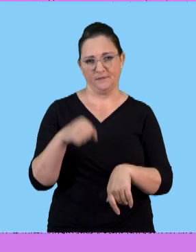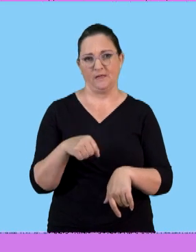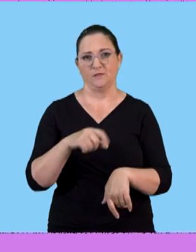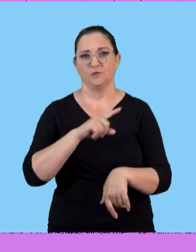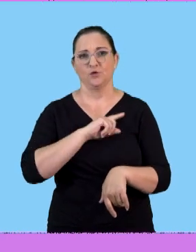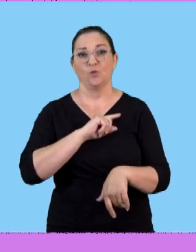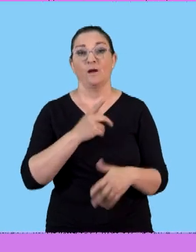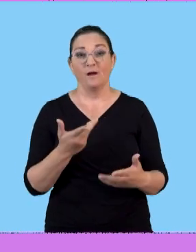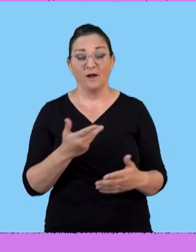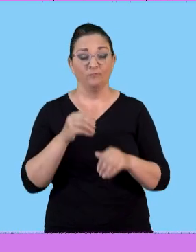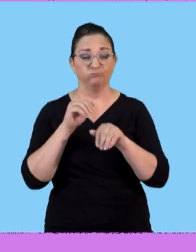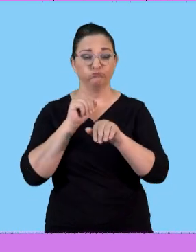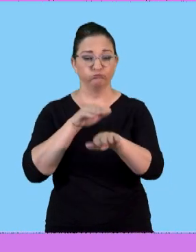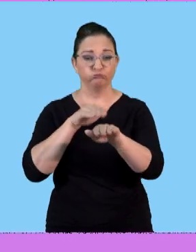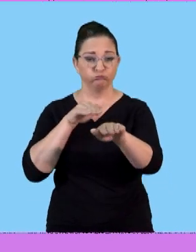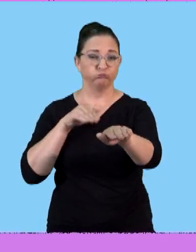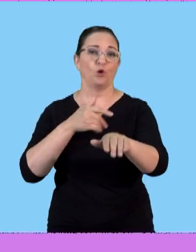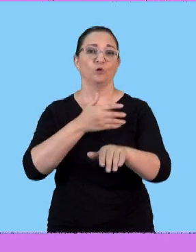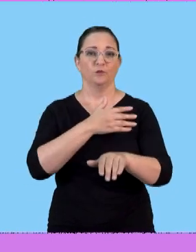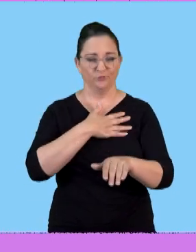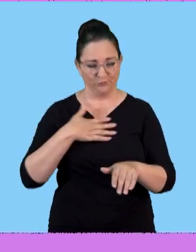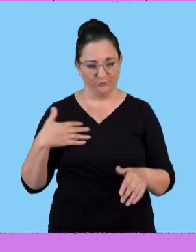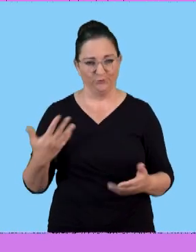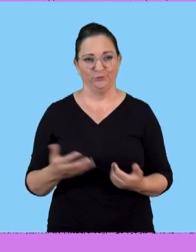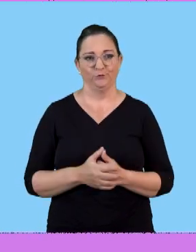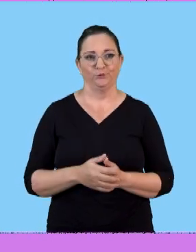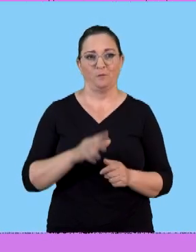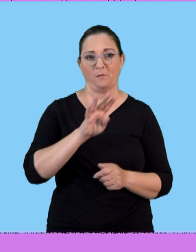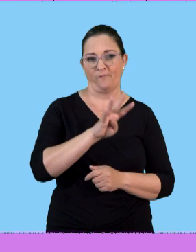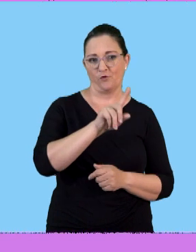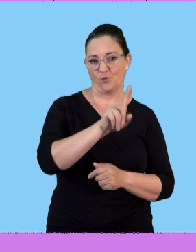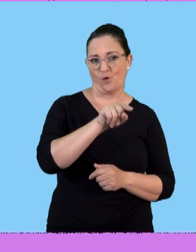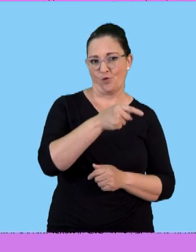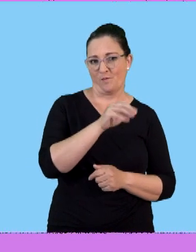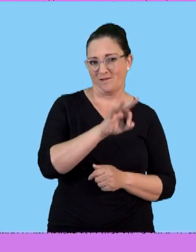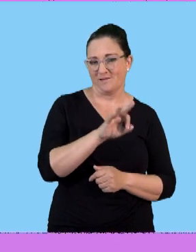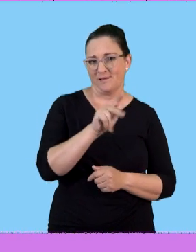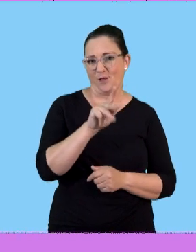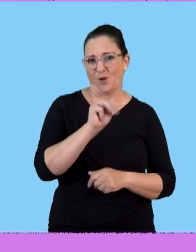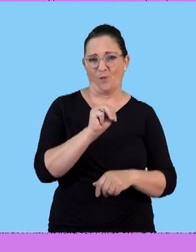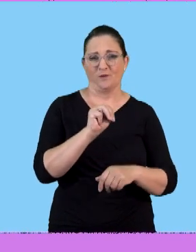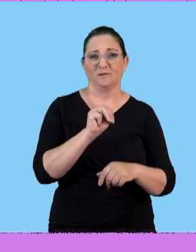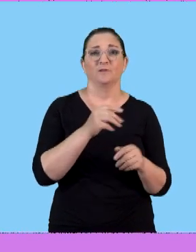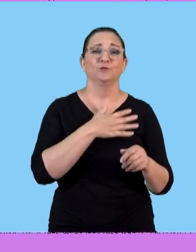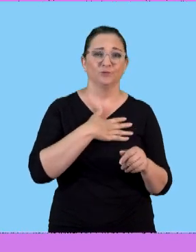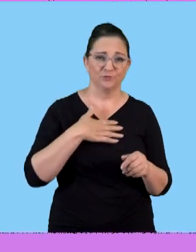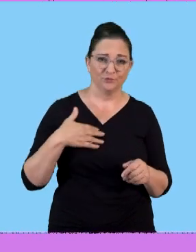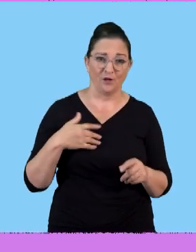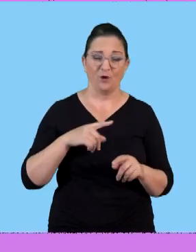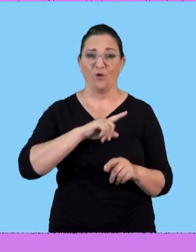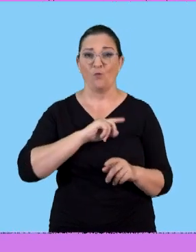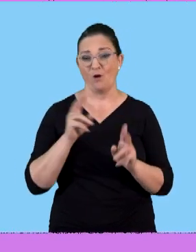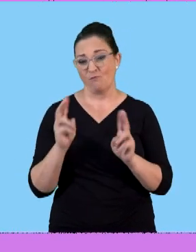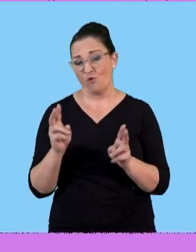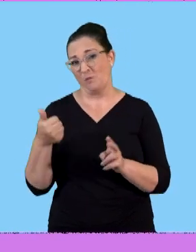right, based on slow traffic flow, right? If you look, 41.3 kilometers per hour is much slower